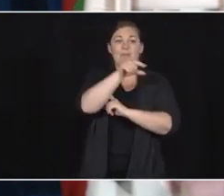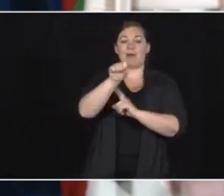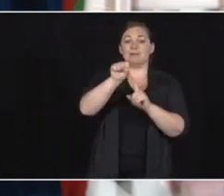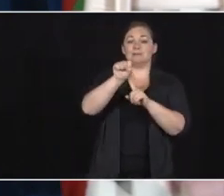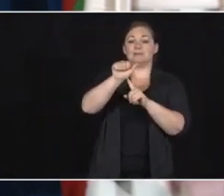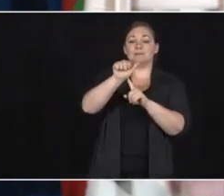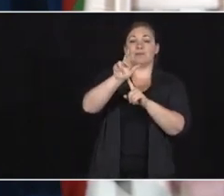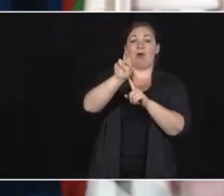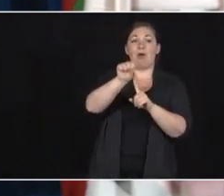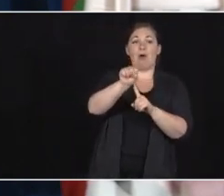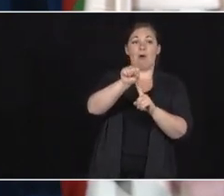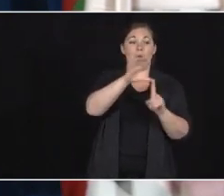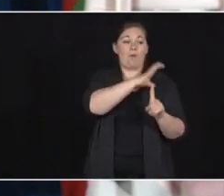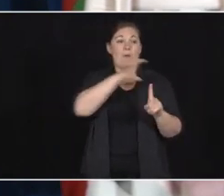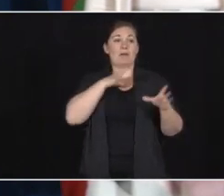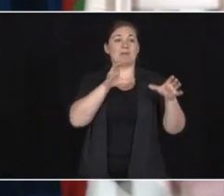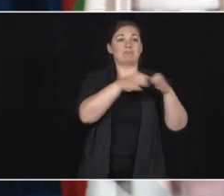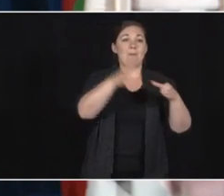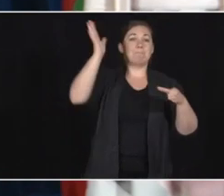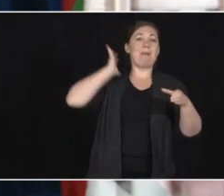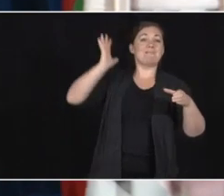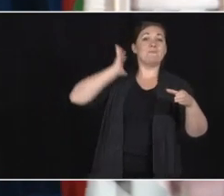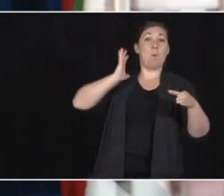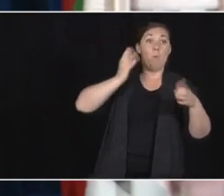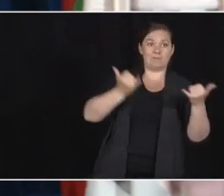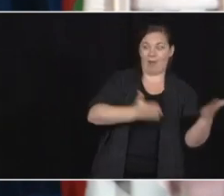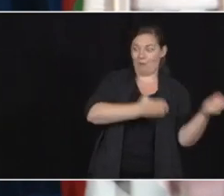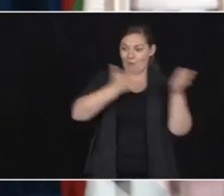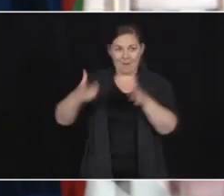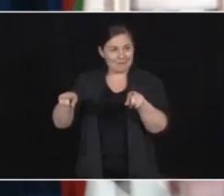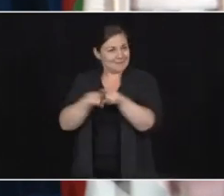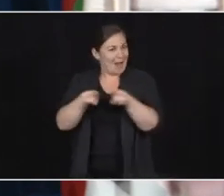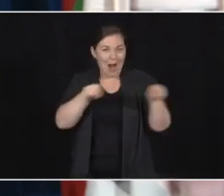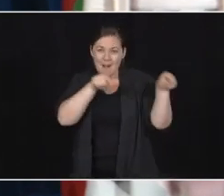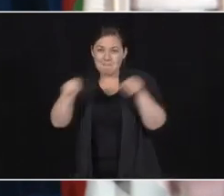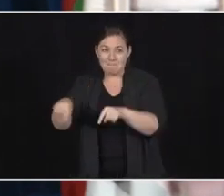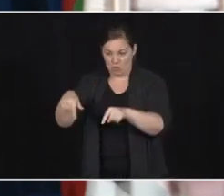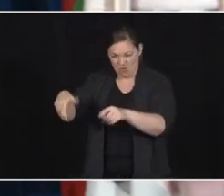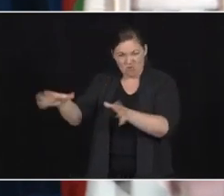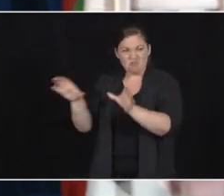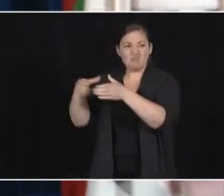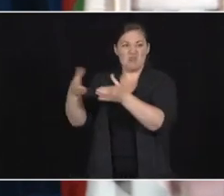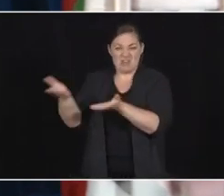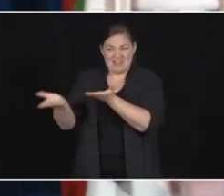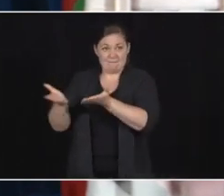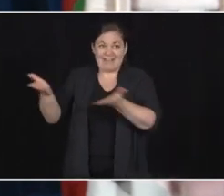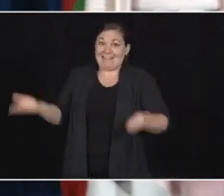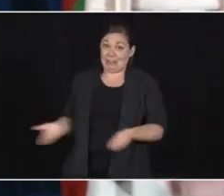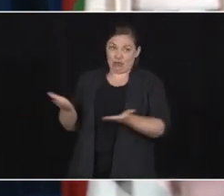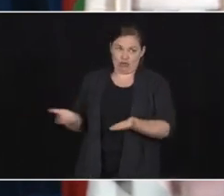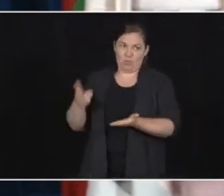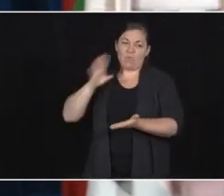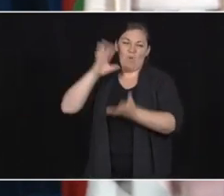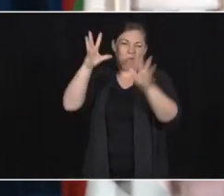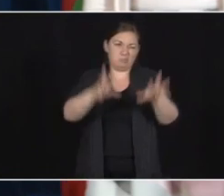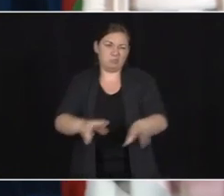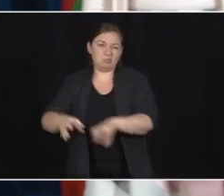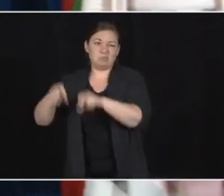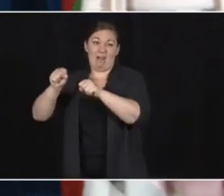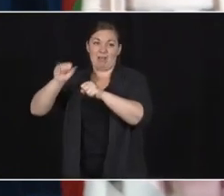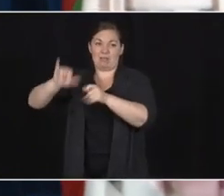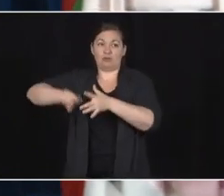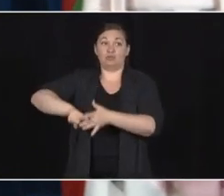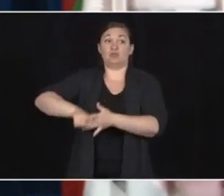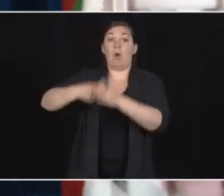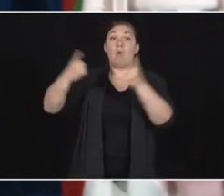service is currently taking the necessary steps to get the independent commission established in July. We will establish